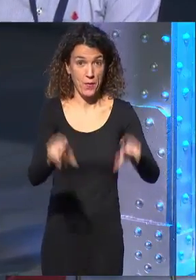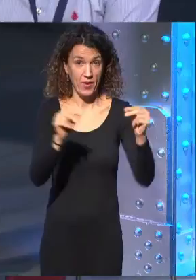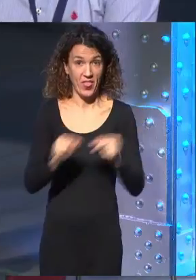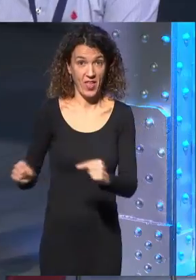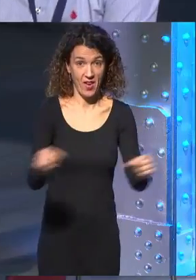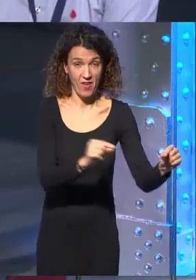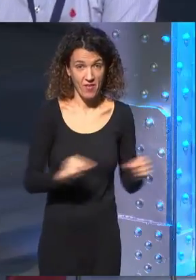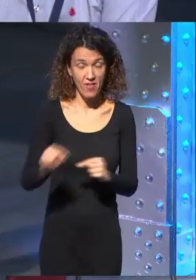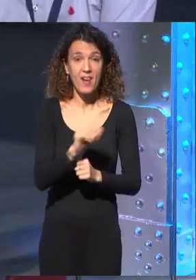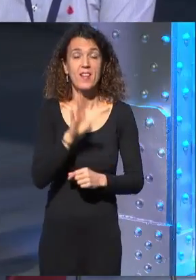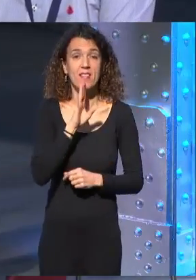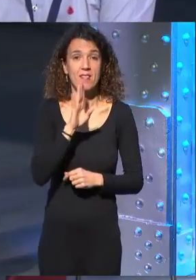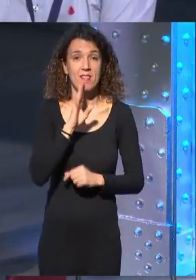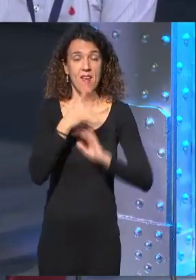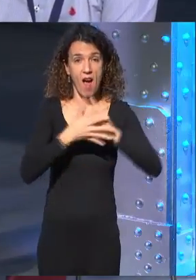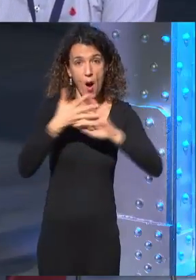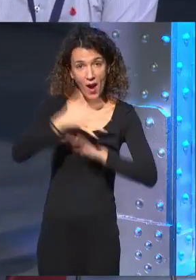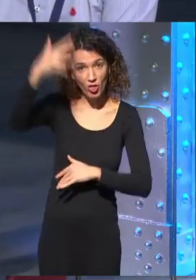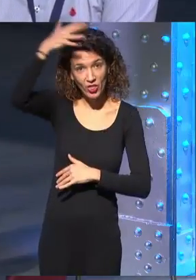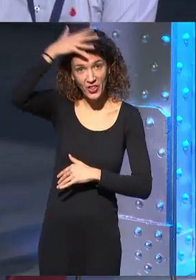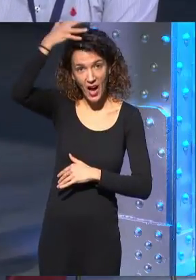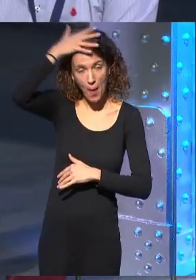Okay, so I'm going to change the topic. We're about to finish.